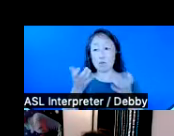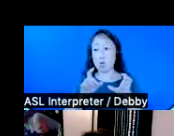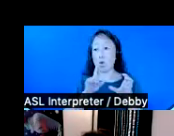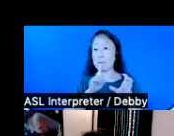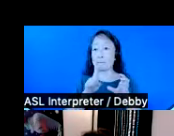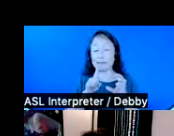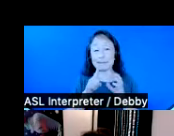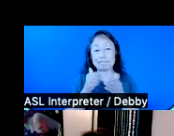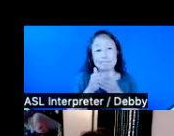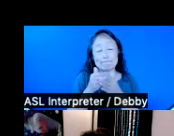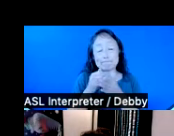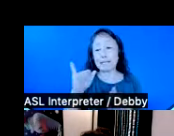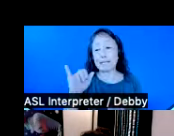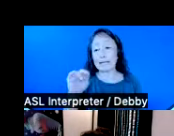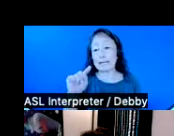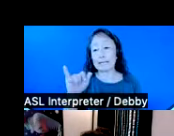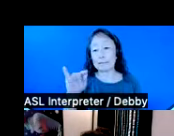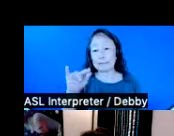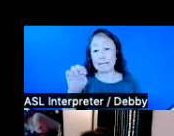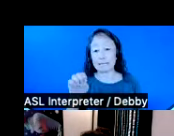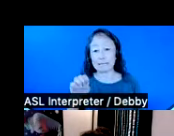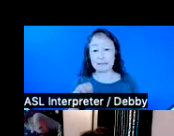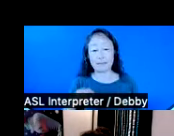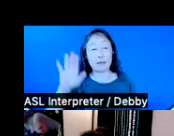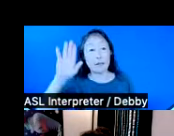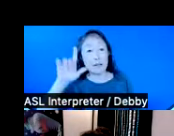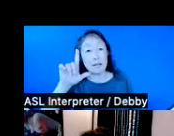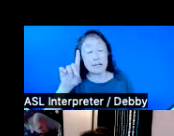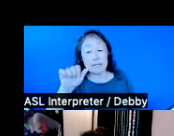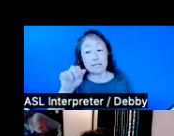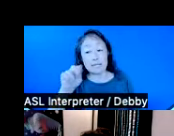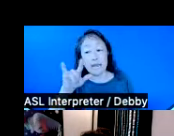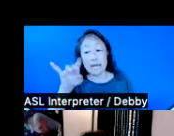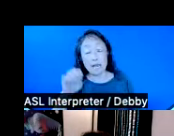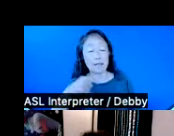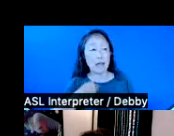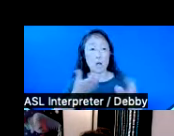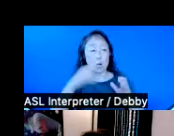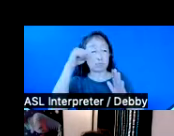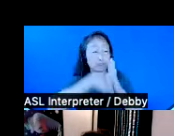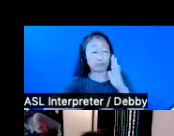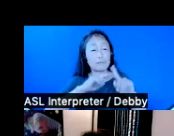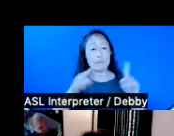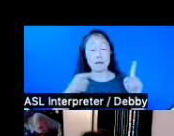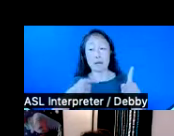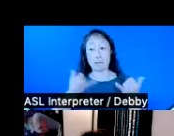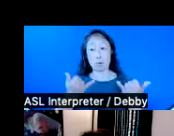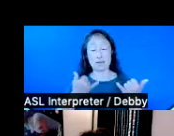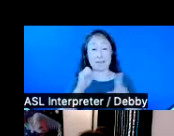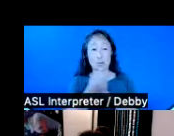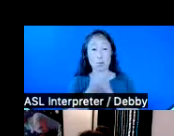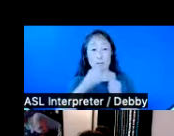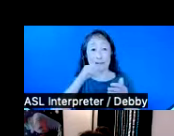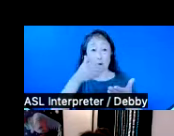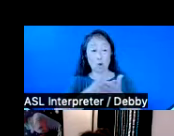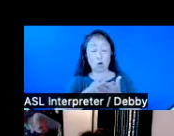I don't want to get too far off subject, but I am currently going through something with my daughter, and growing up, she was kind